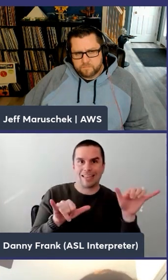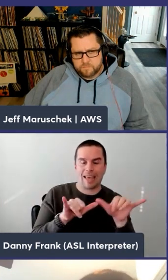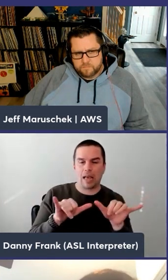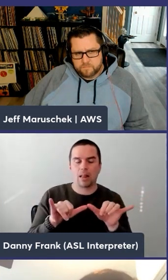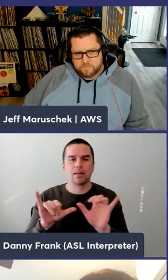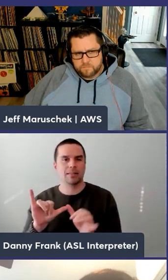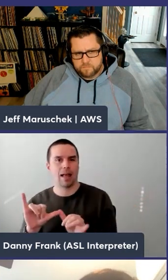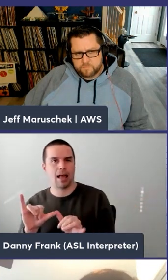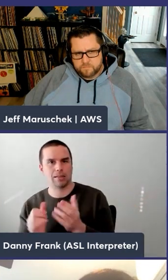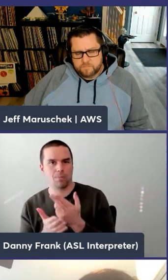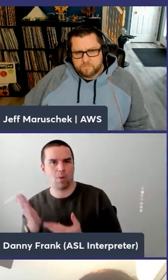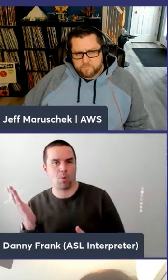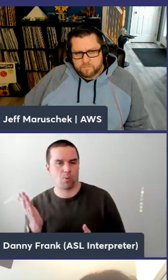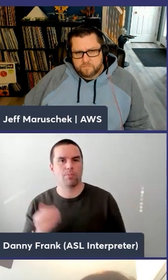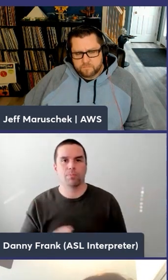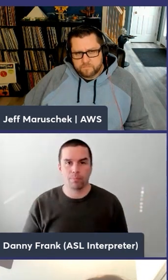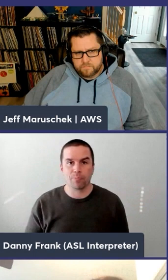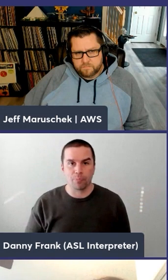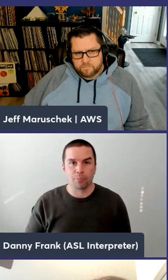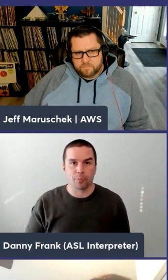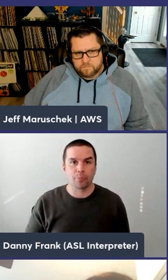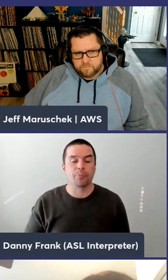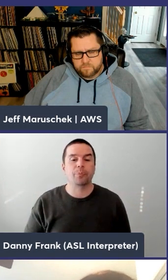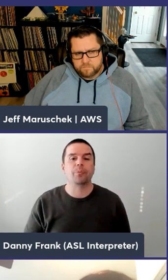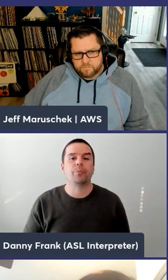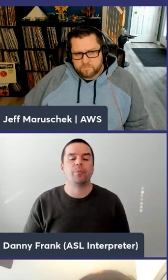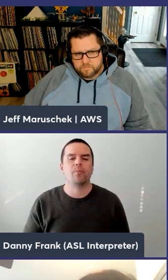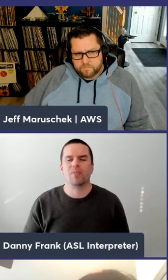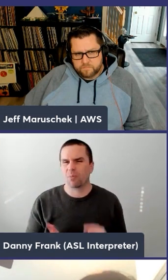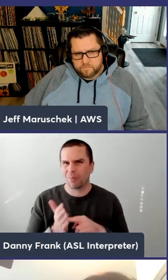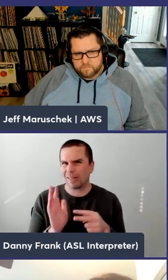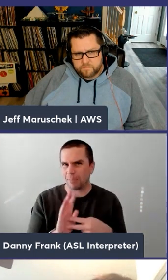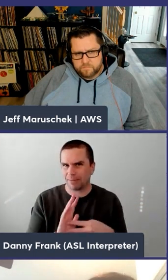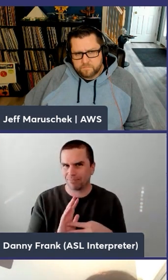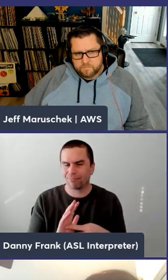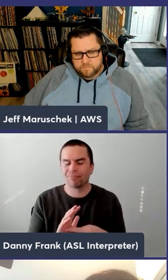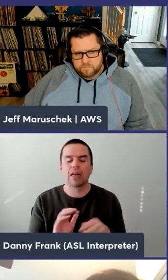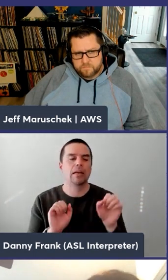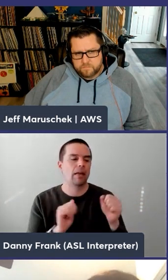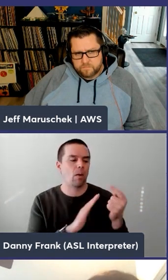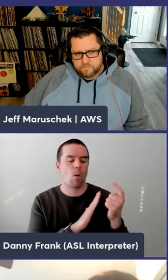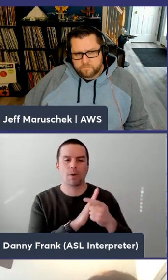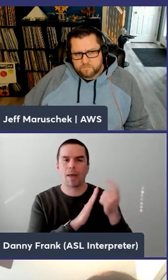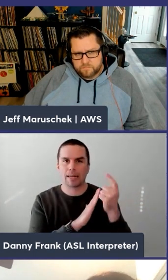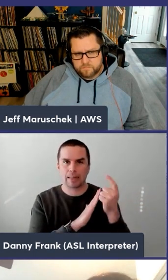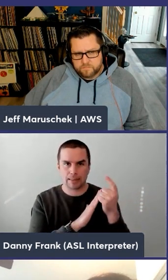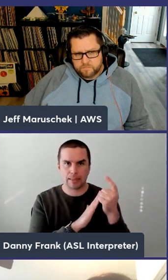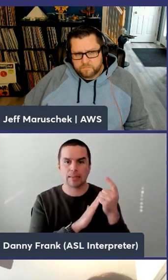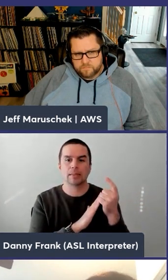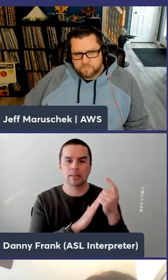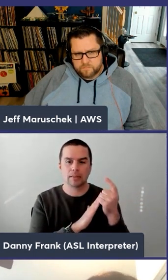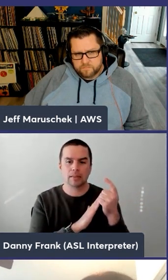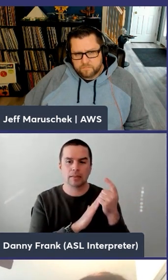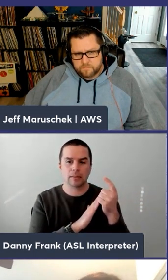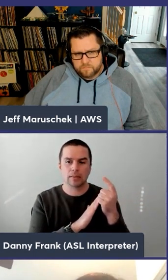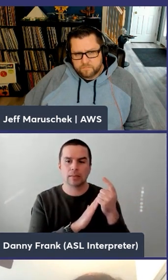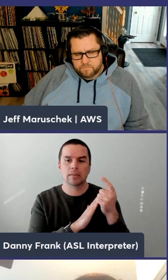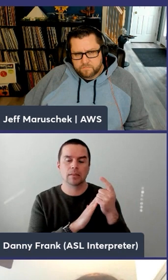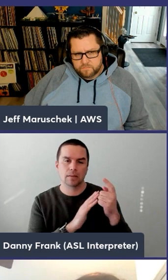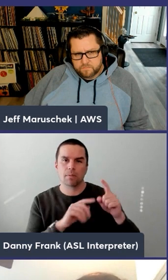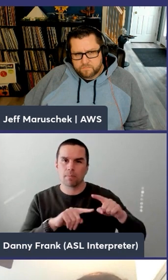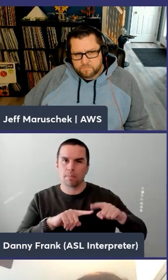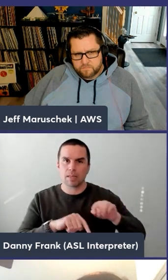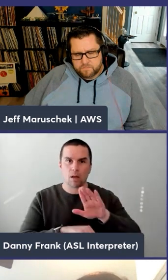size, right? Which what I mean by that is it can automatically, based on